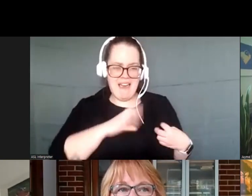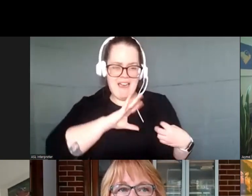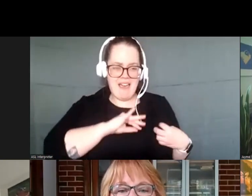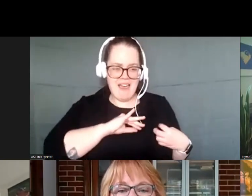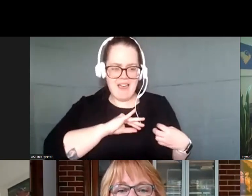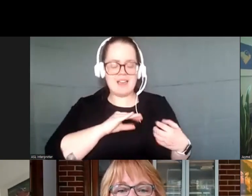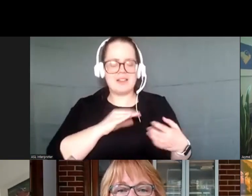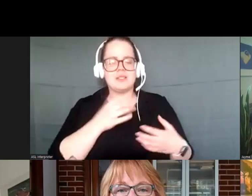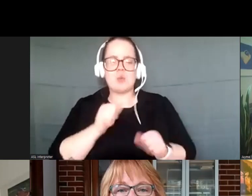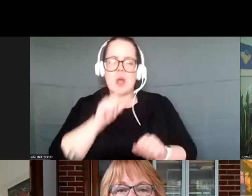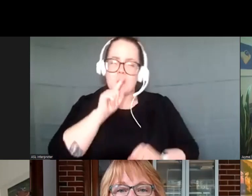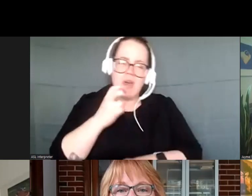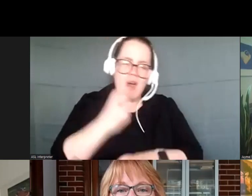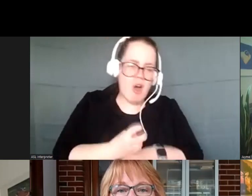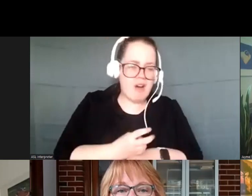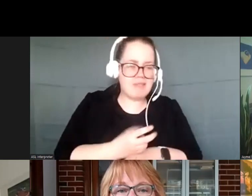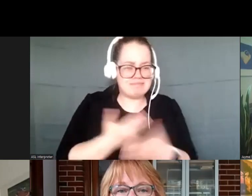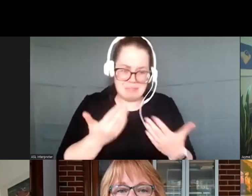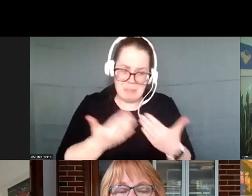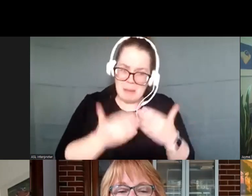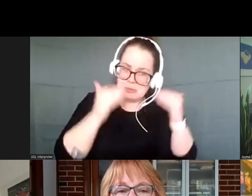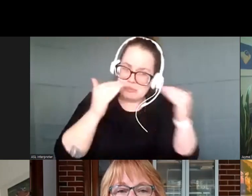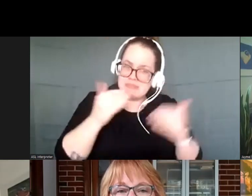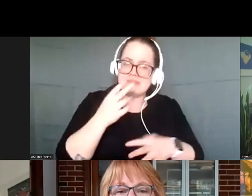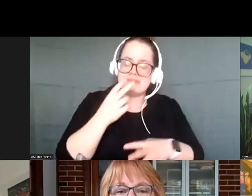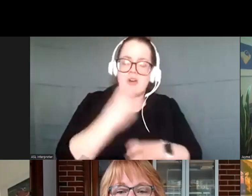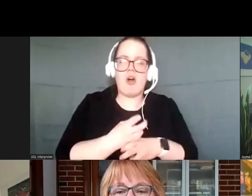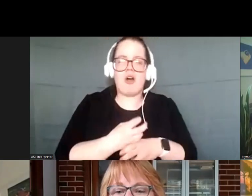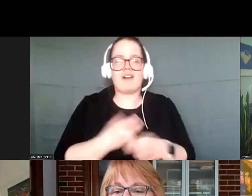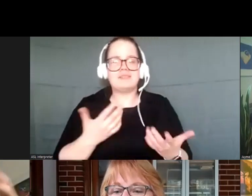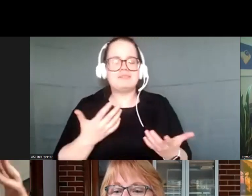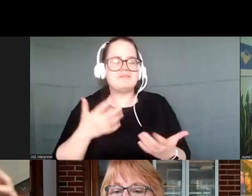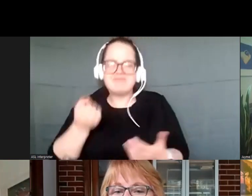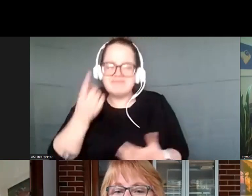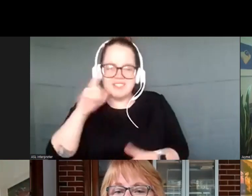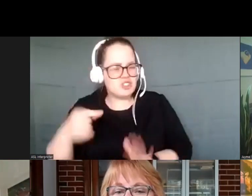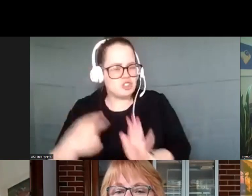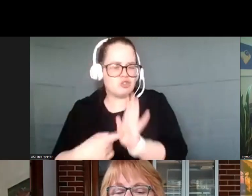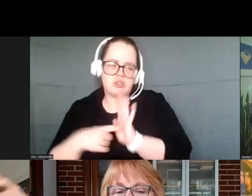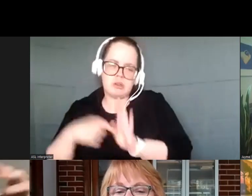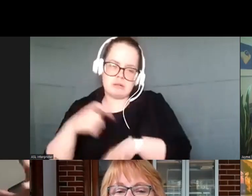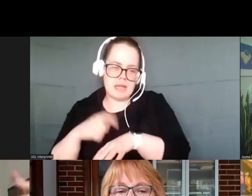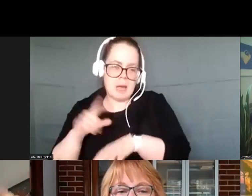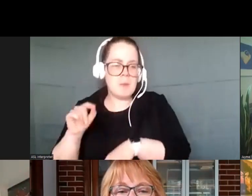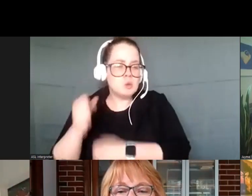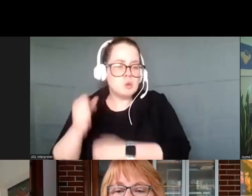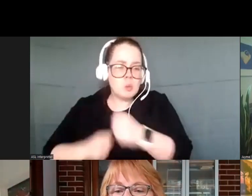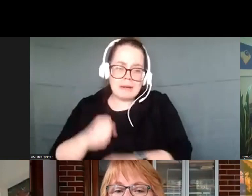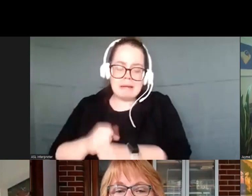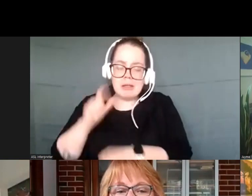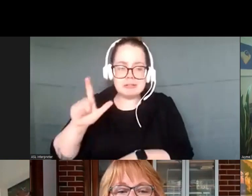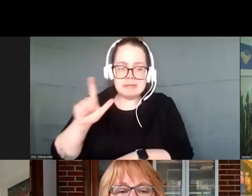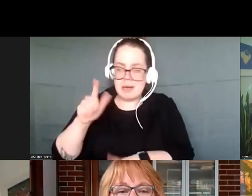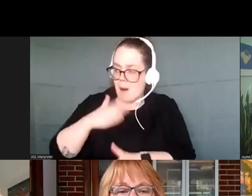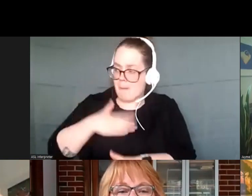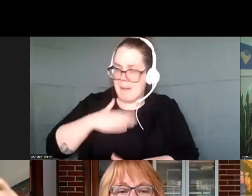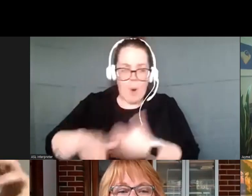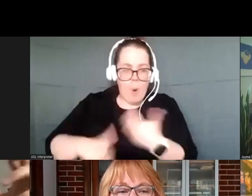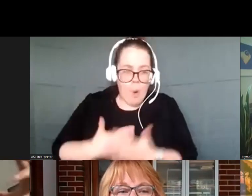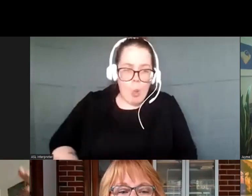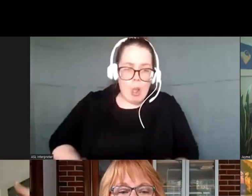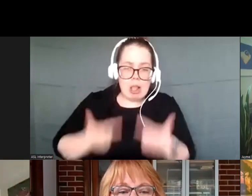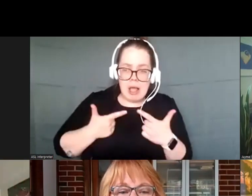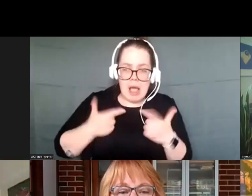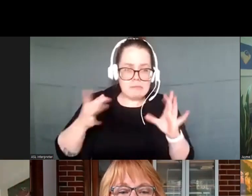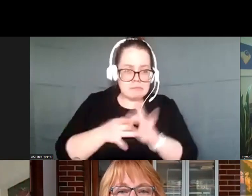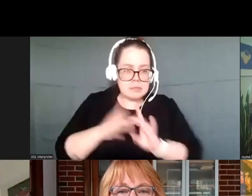it just took time. And 20 years later, you know, everything that was my whole life in music and pushing, it all just